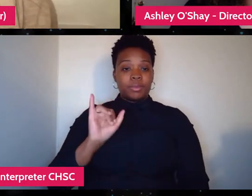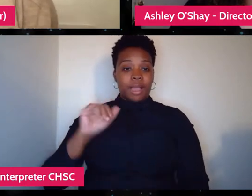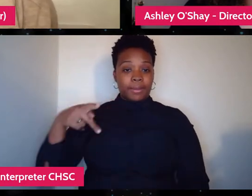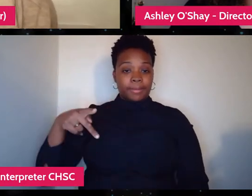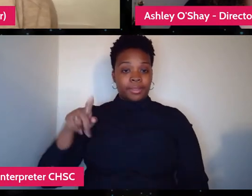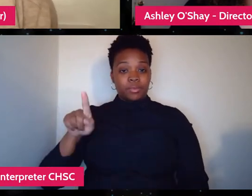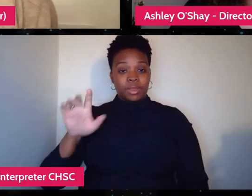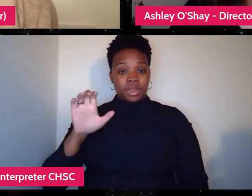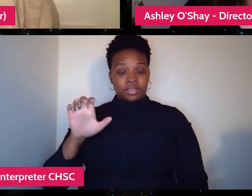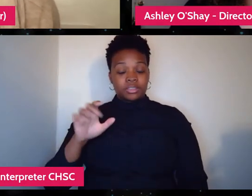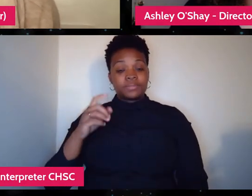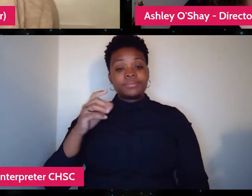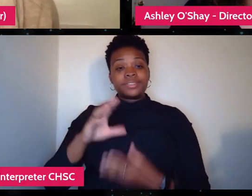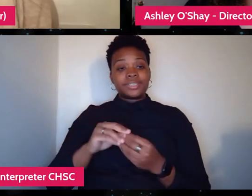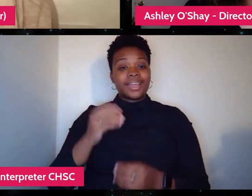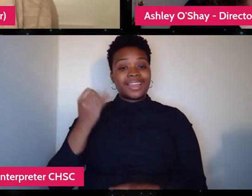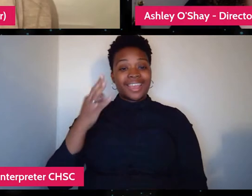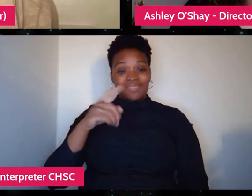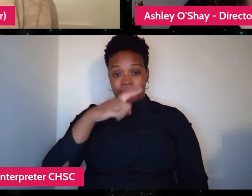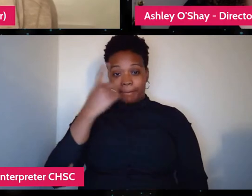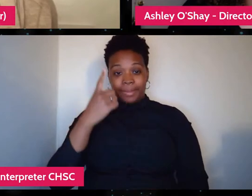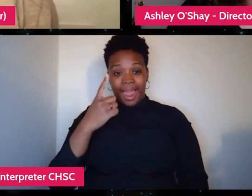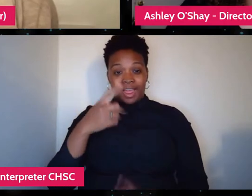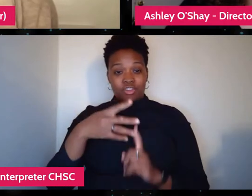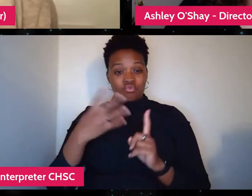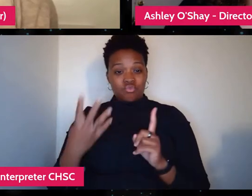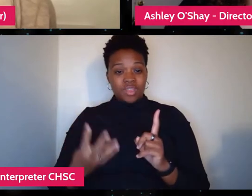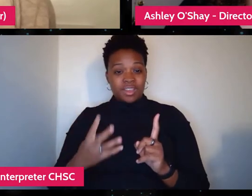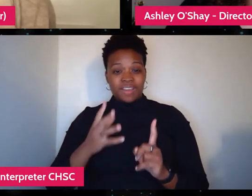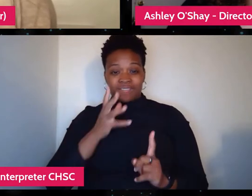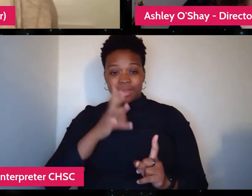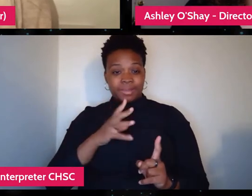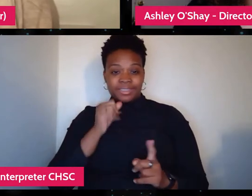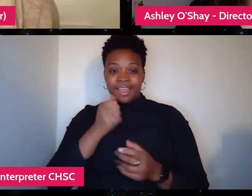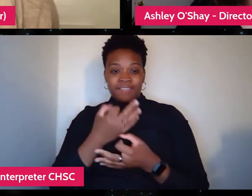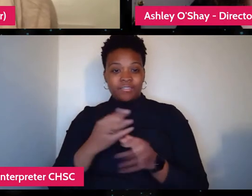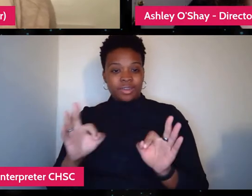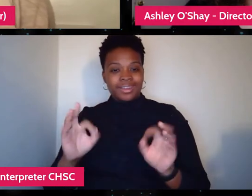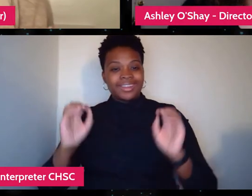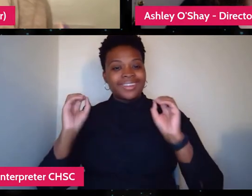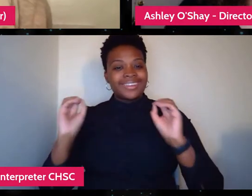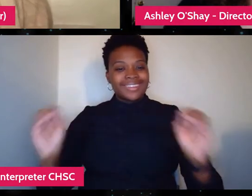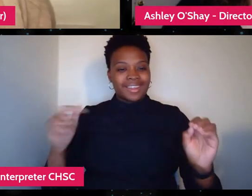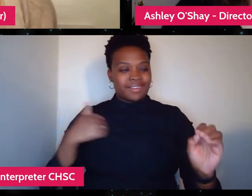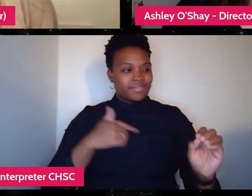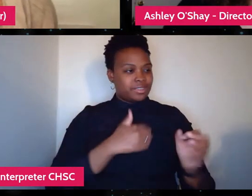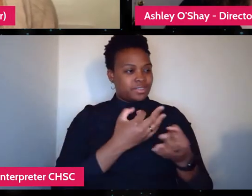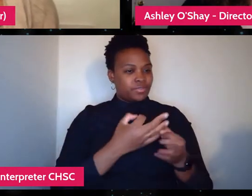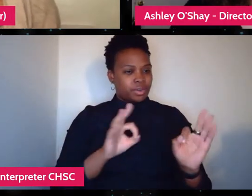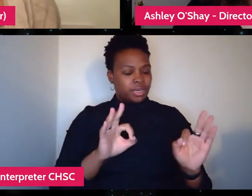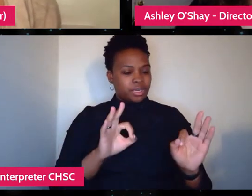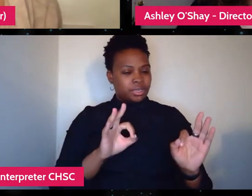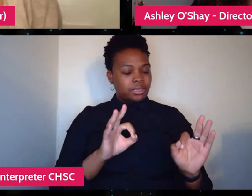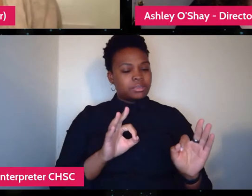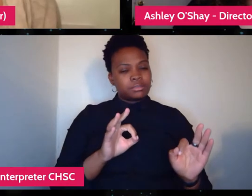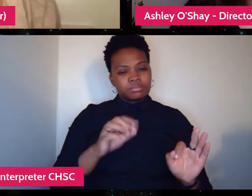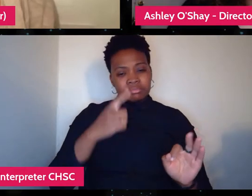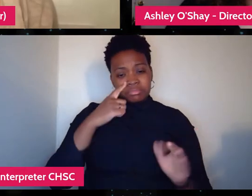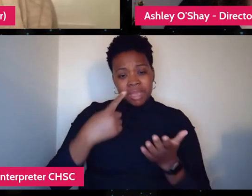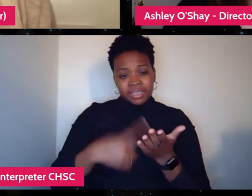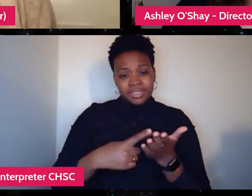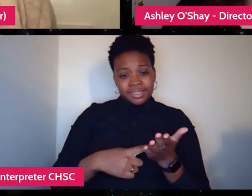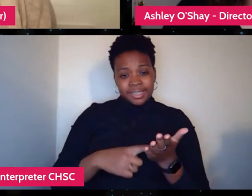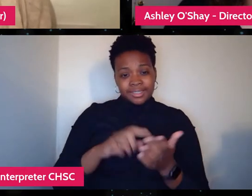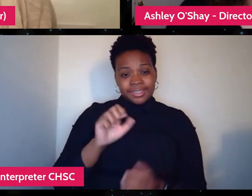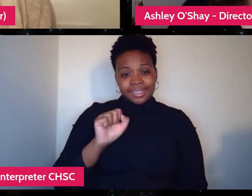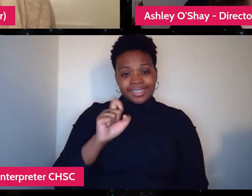"If Black queer feminists are not free, then none of us will be free." Mm-hmm. Can you talk a little bit about how